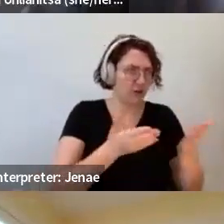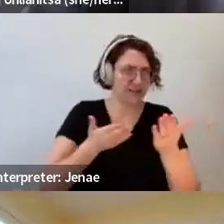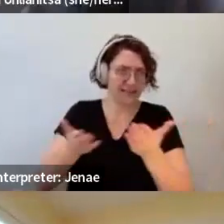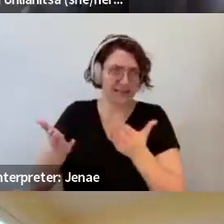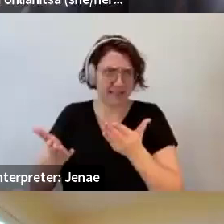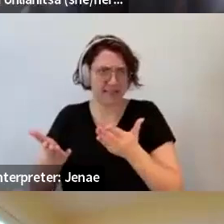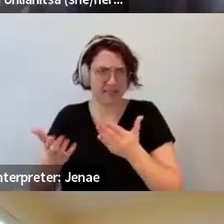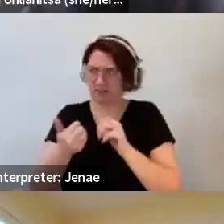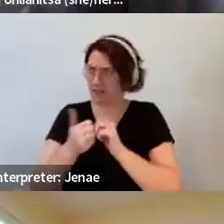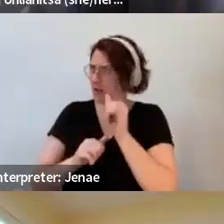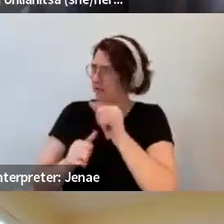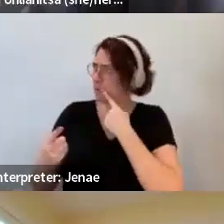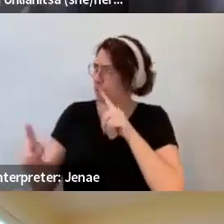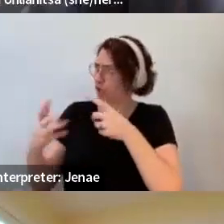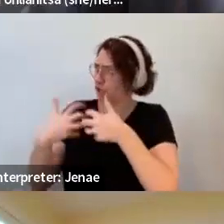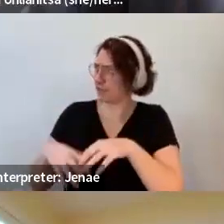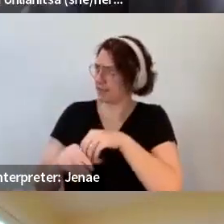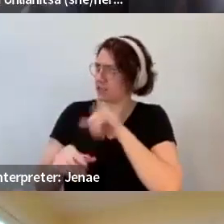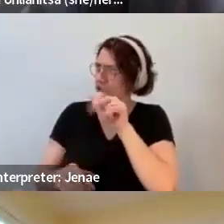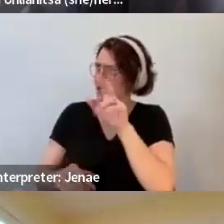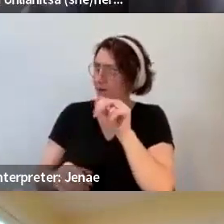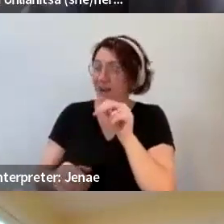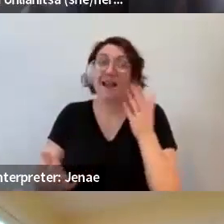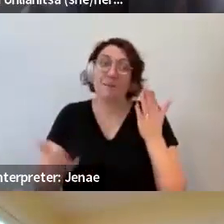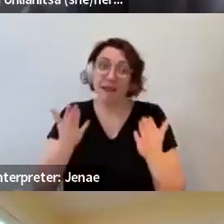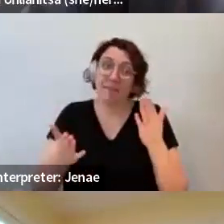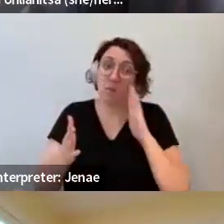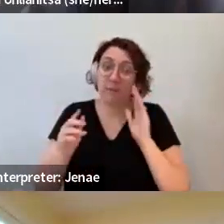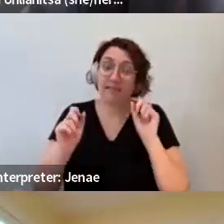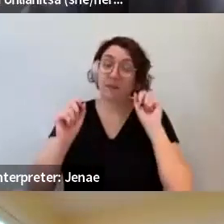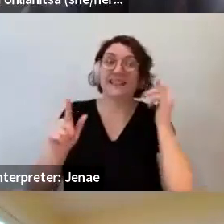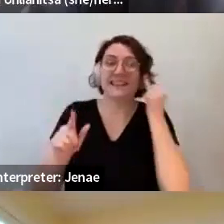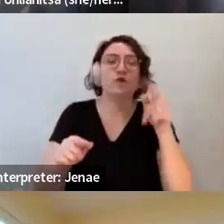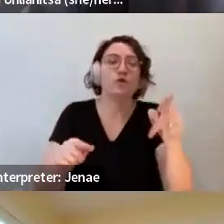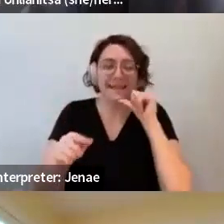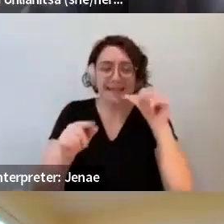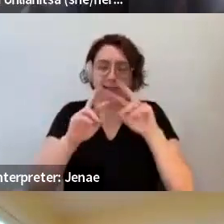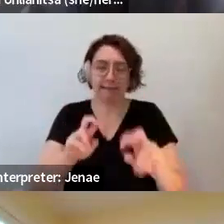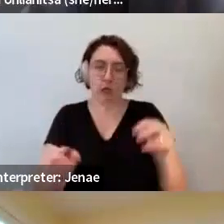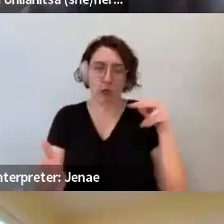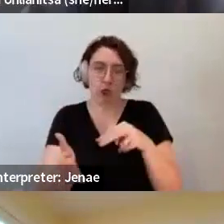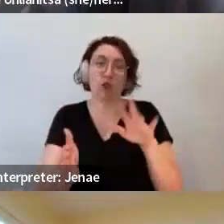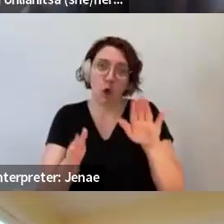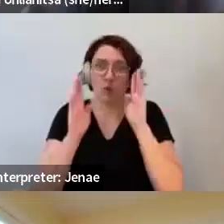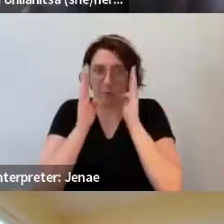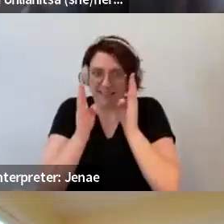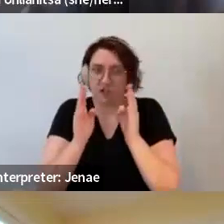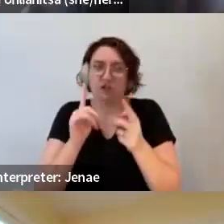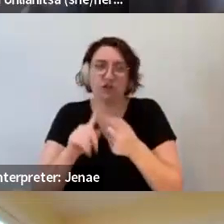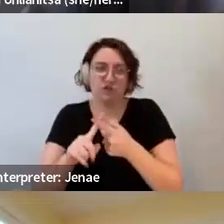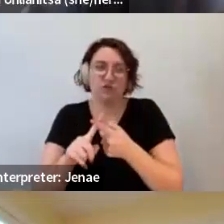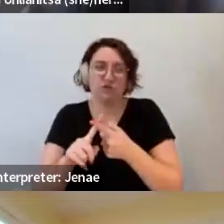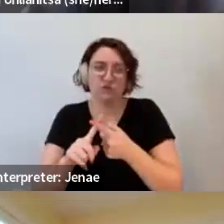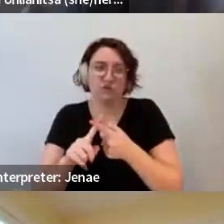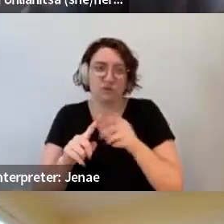that could be a surprise if you haven't looked at that for your program. So I'd say pay particular attention on if